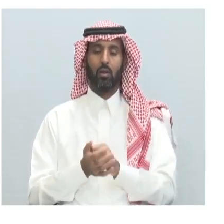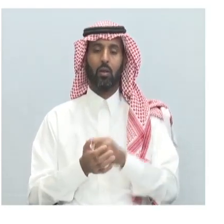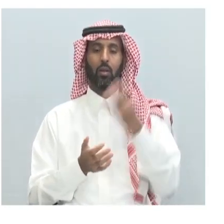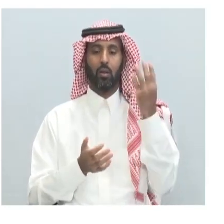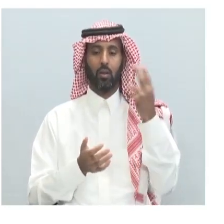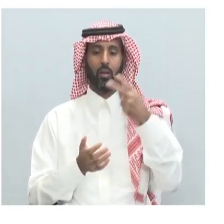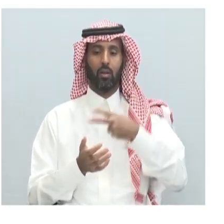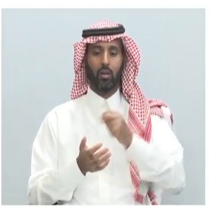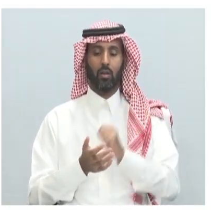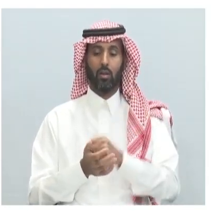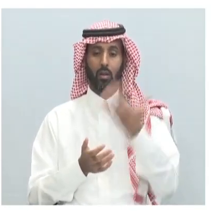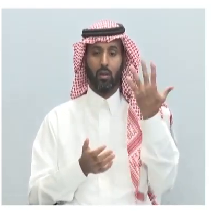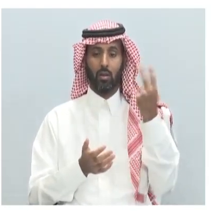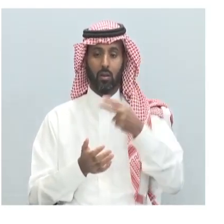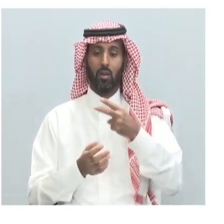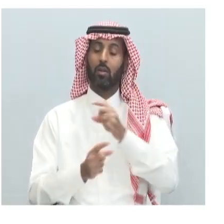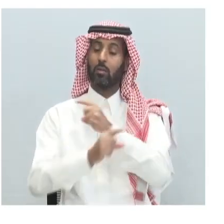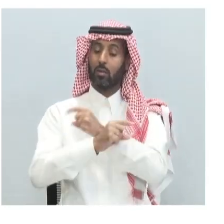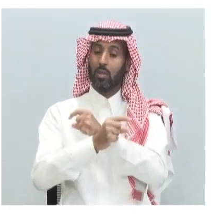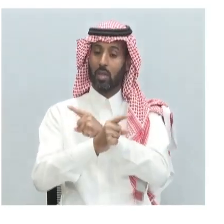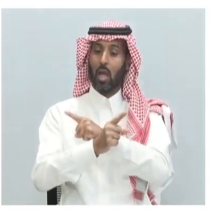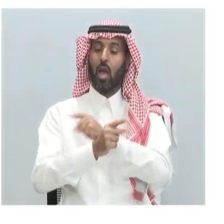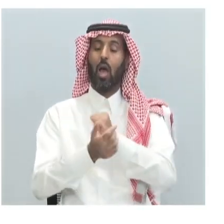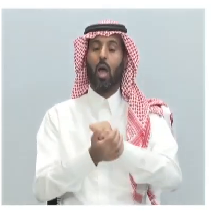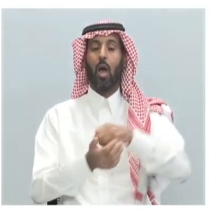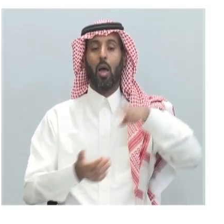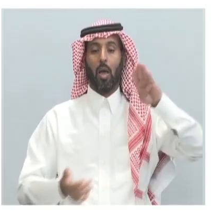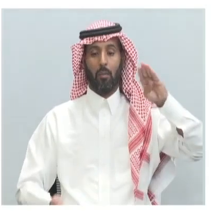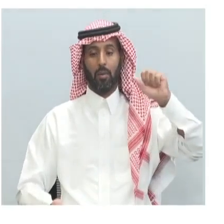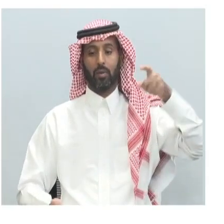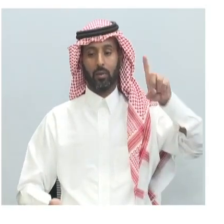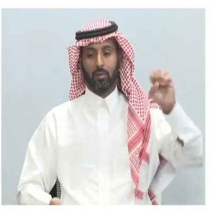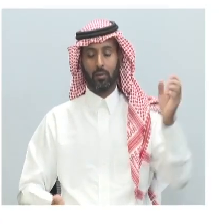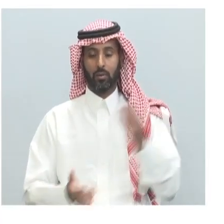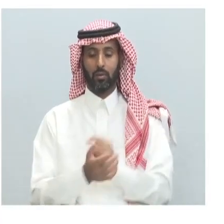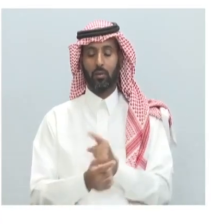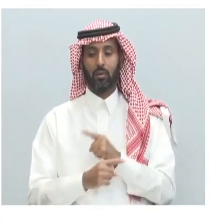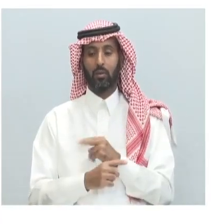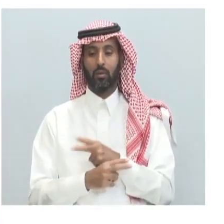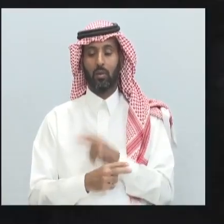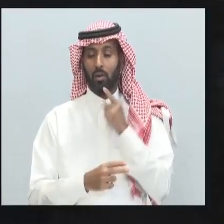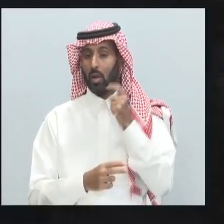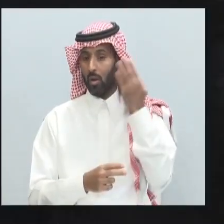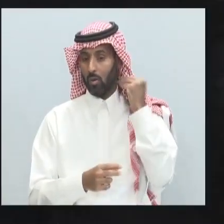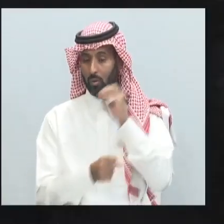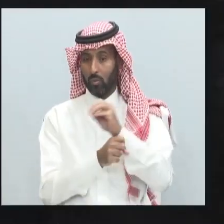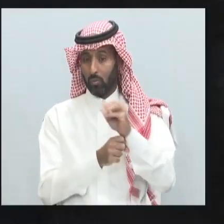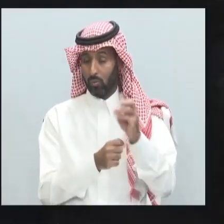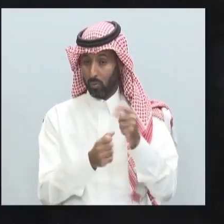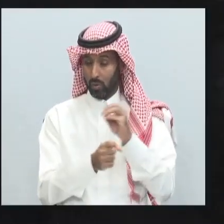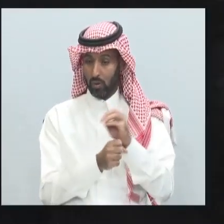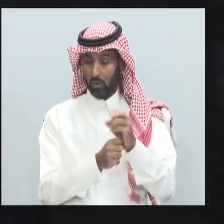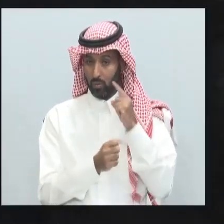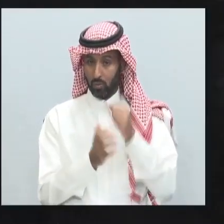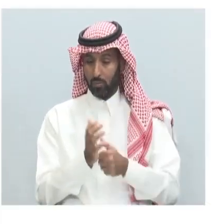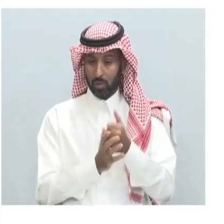and 25. My name is Badr Swedan, with me teacher Saleh Al-Ojan. Okay, what you will learn today, you will